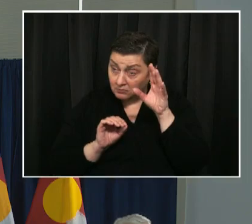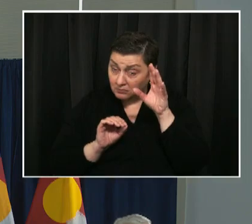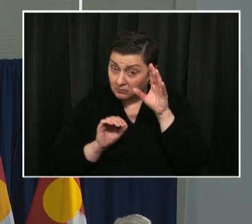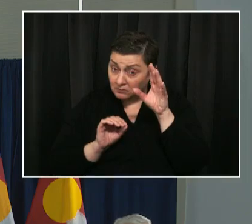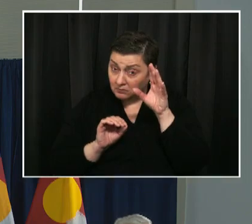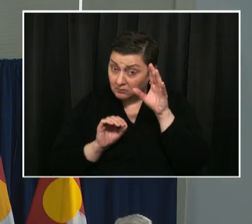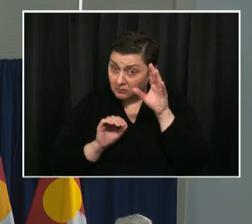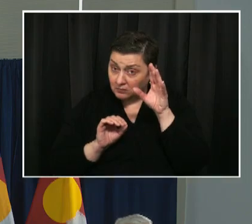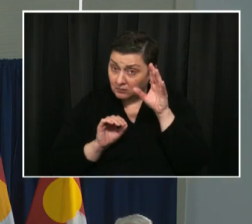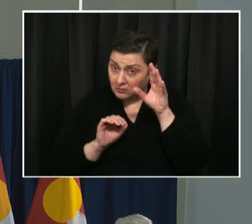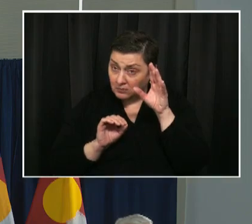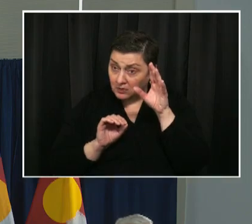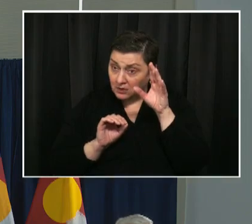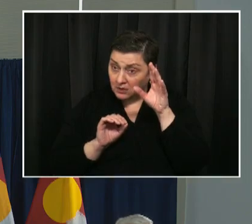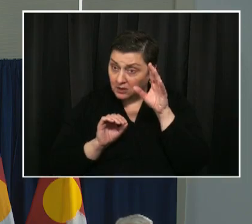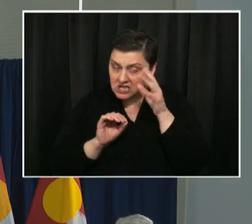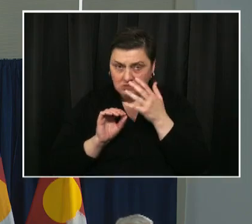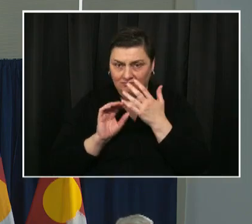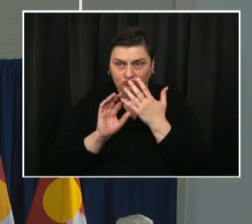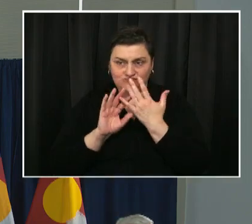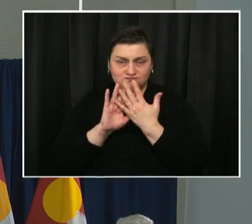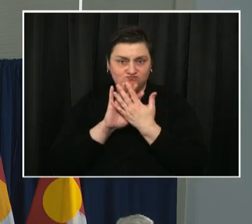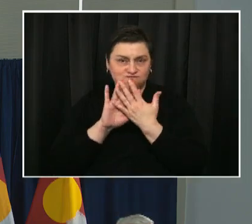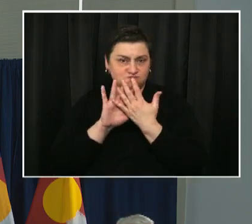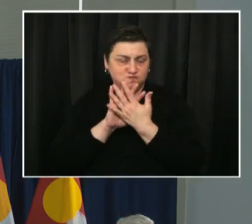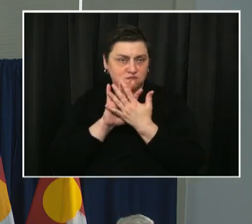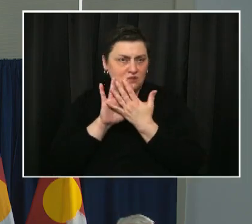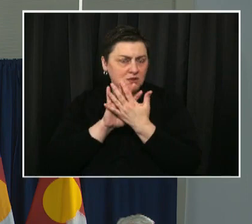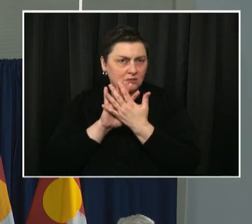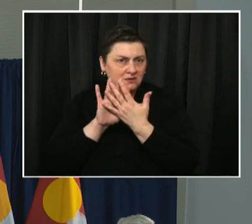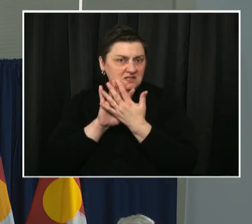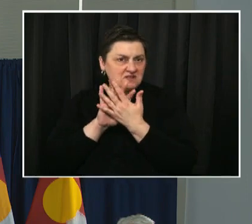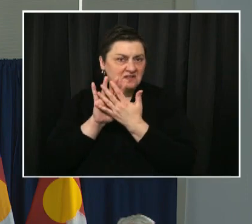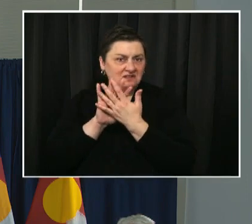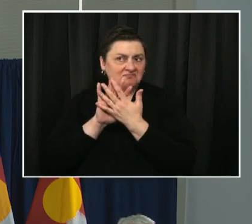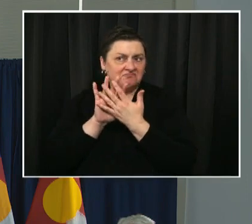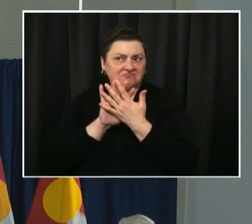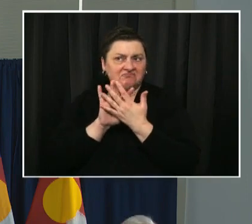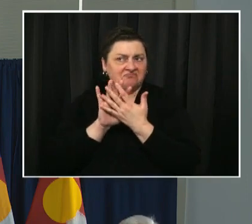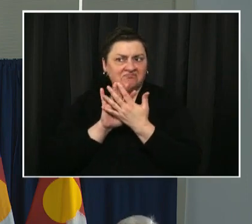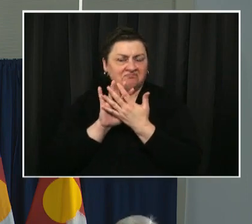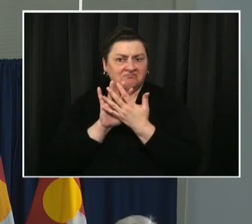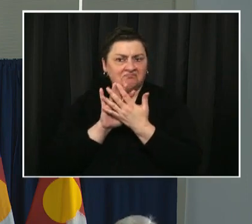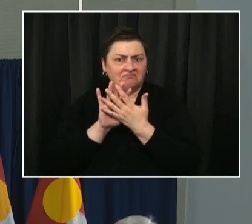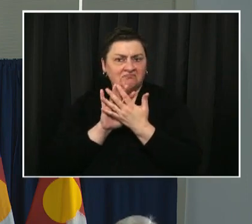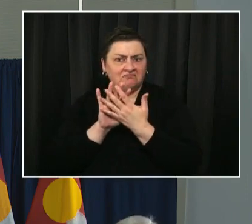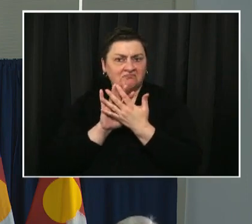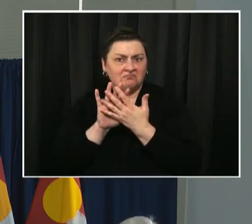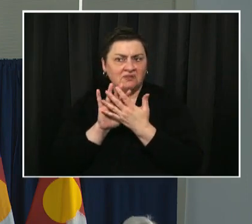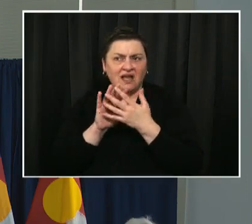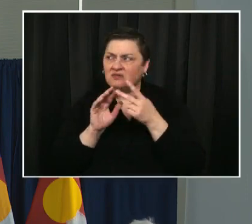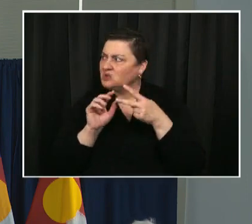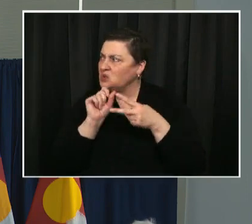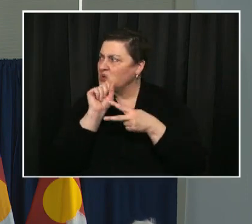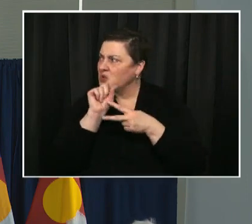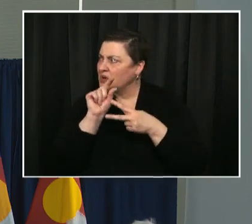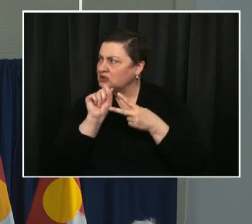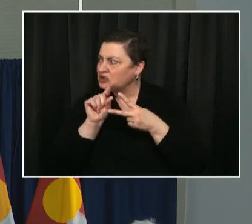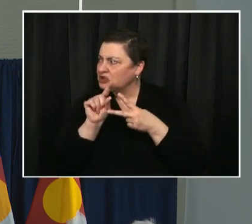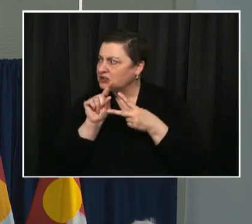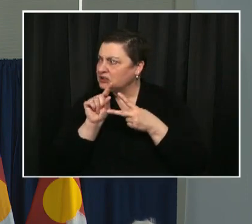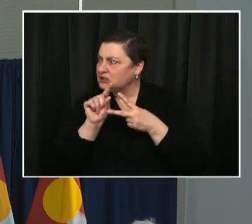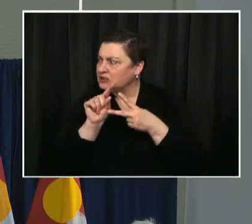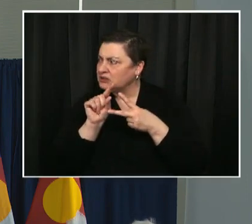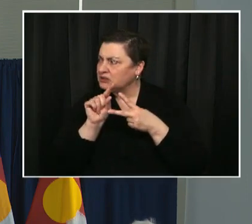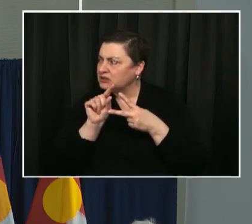Hi again, this is Seth at the Colorado from Denver. Two questions. First, early, you